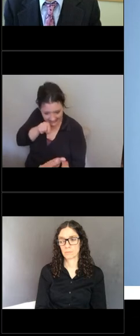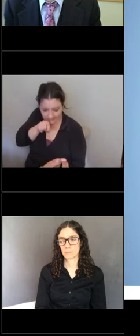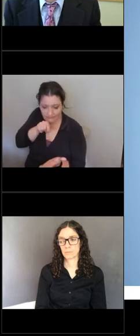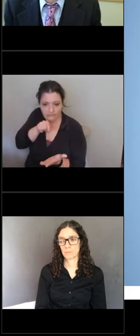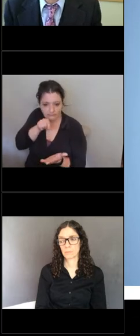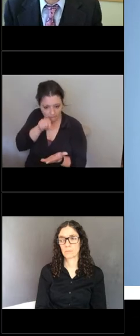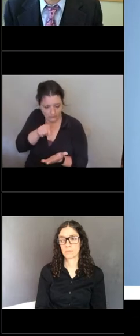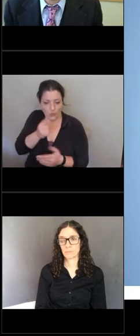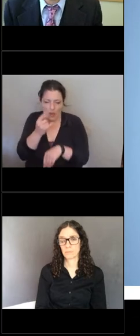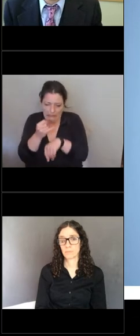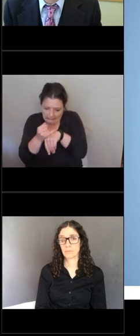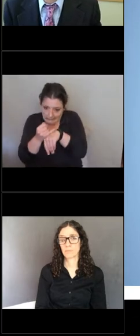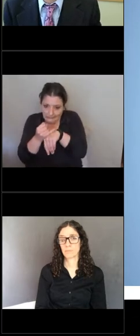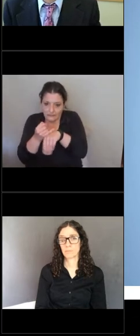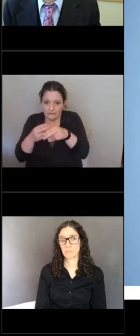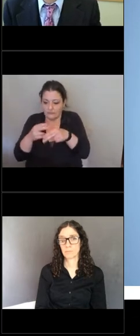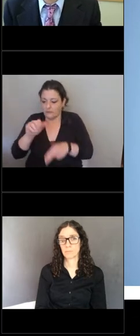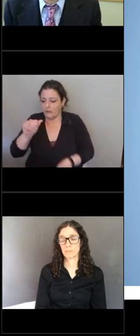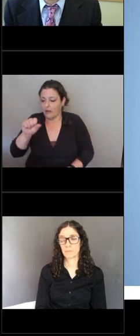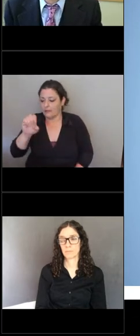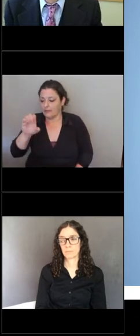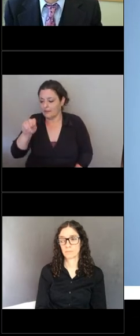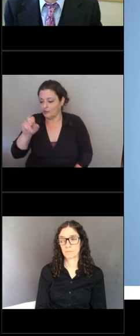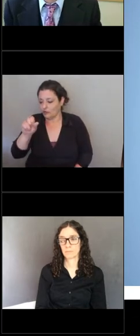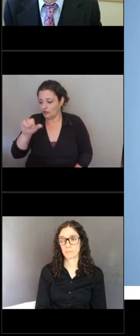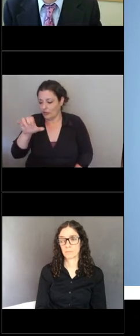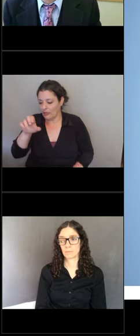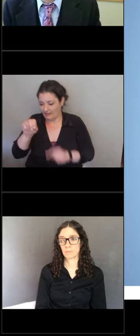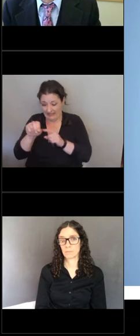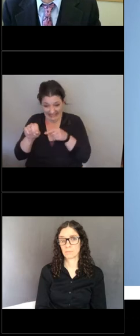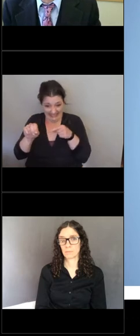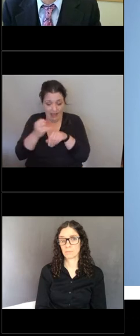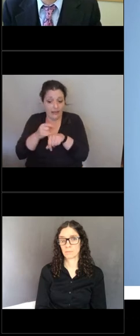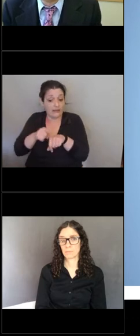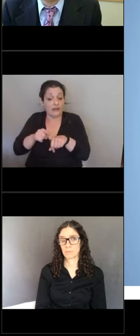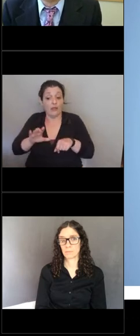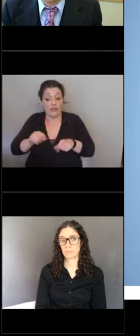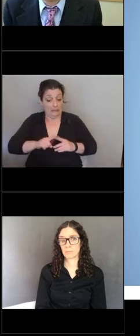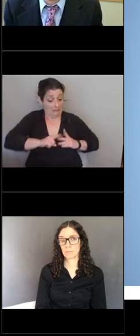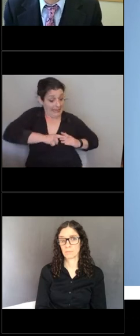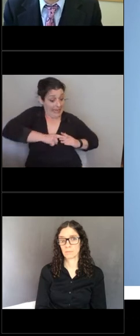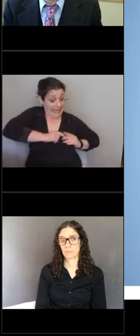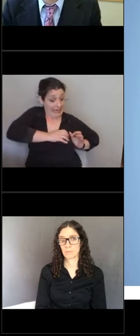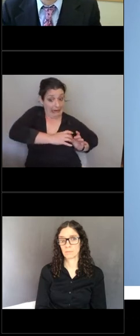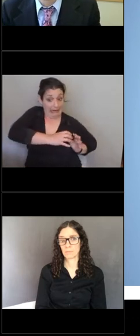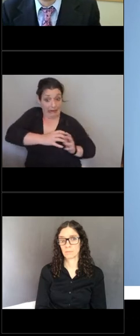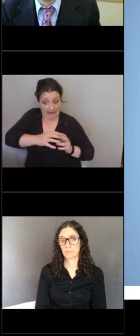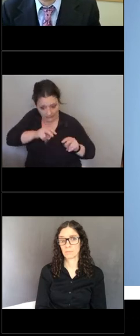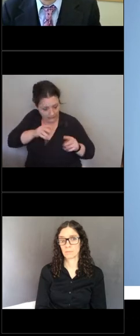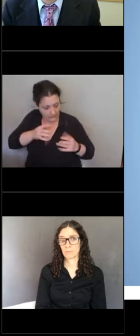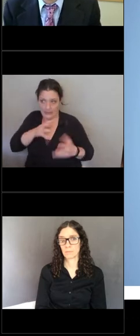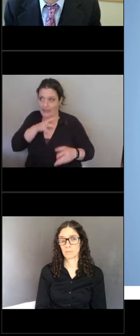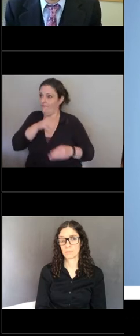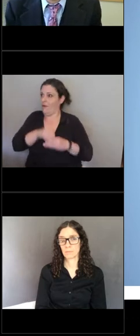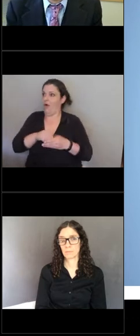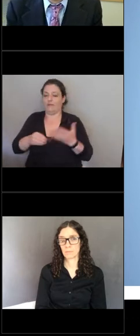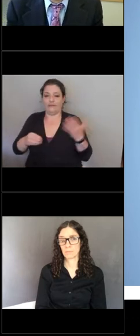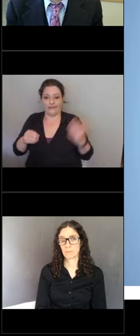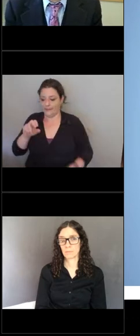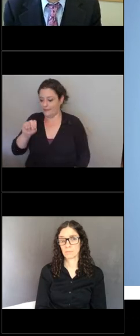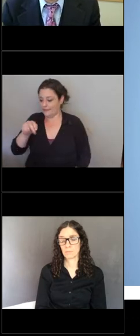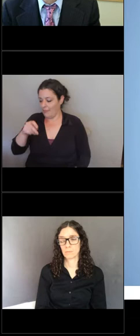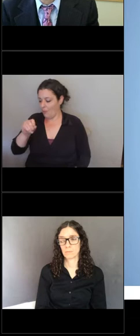wild as you can get, involving terraforming, Napoleon, Darwin himself, and I can only assume a lot of